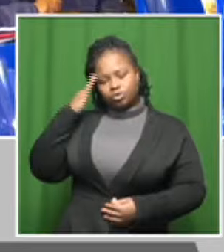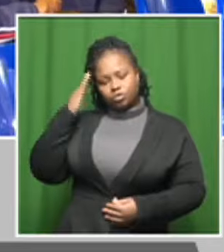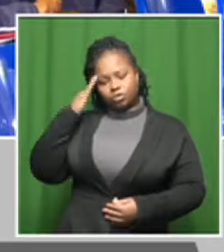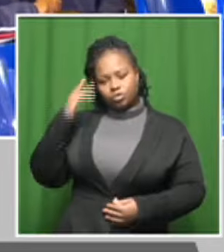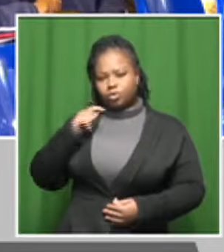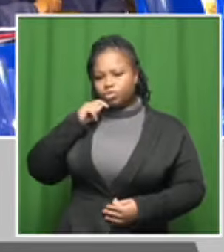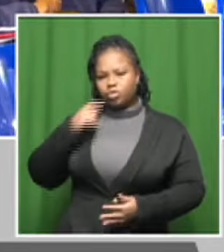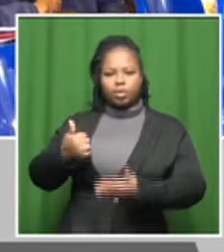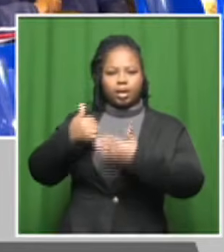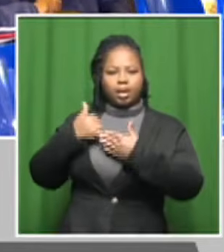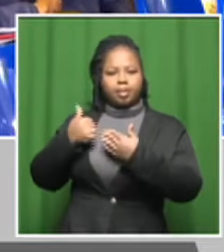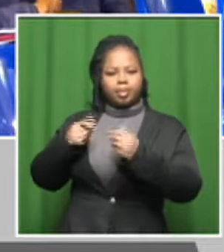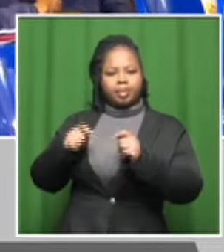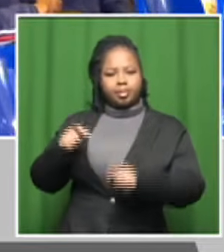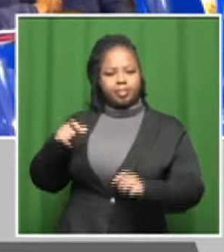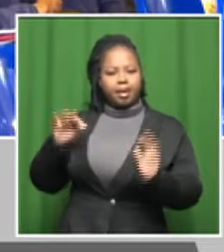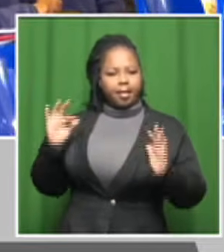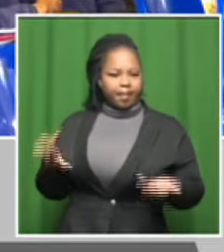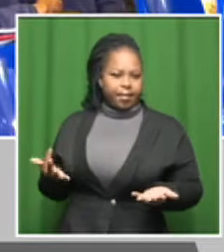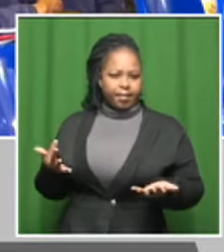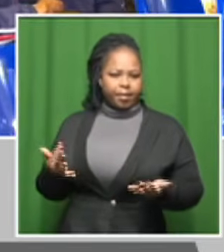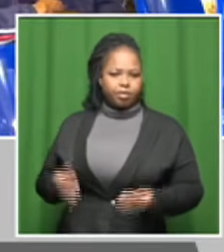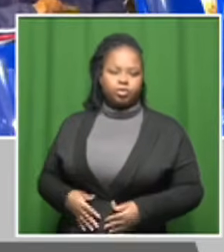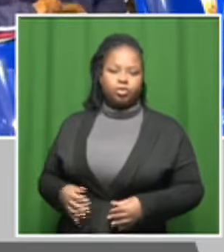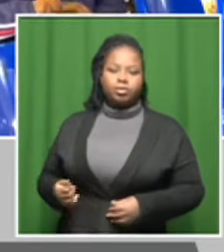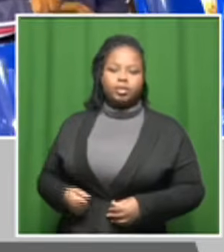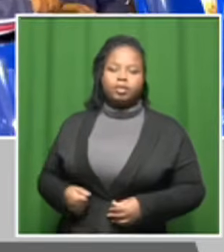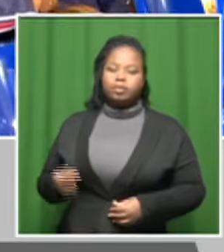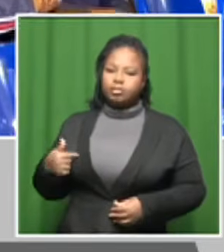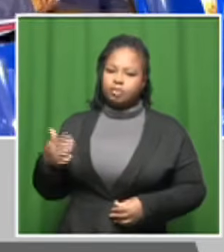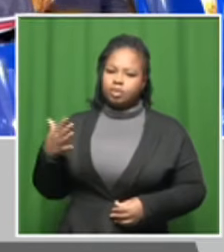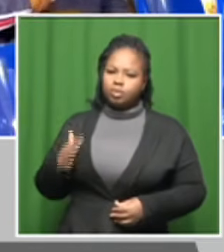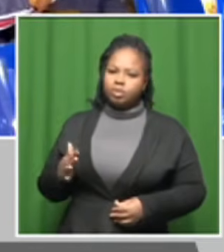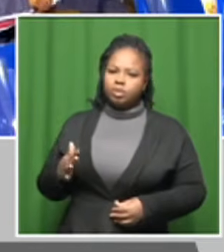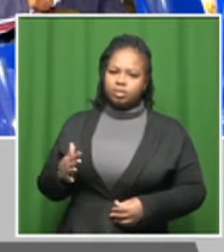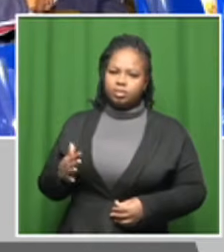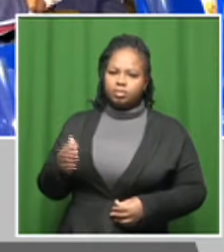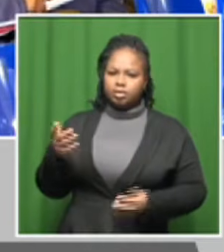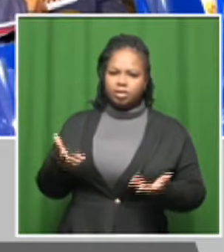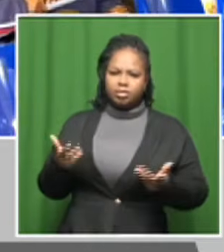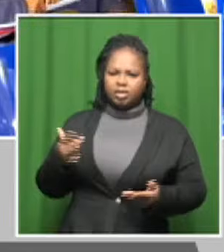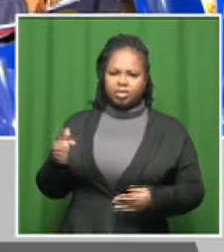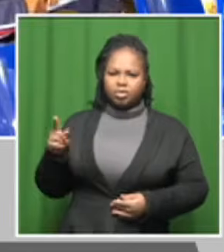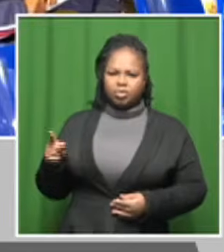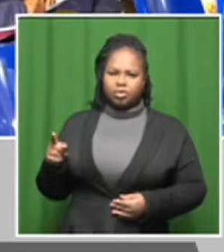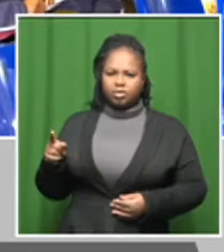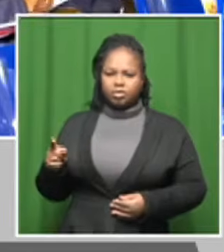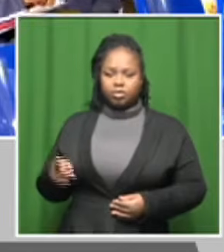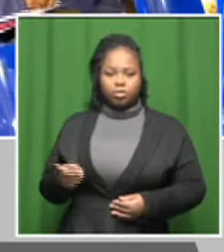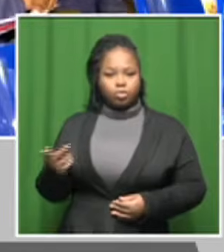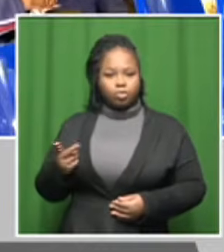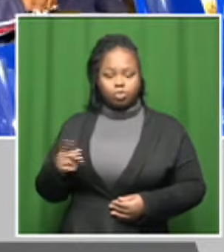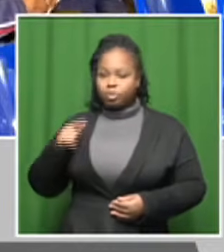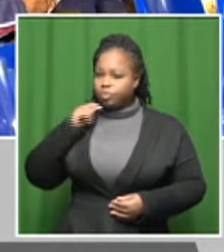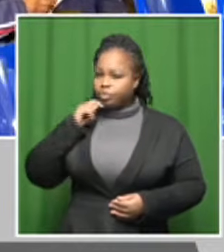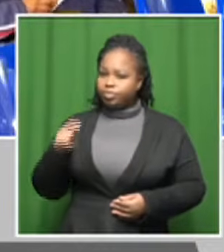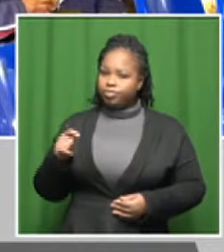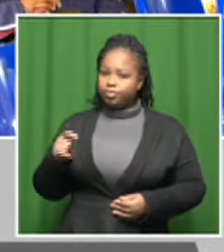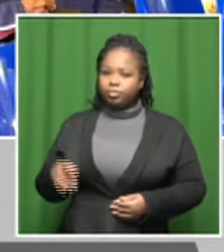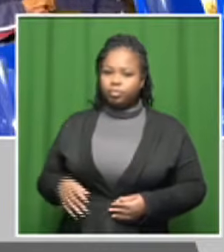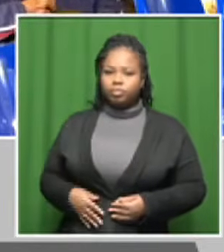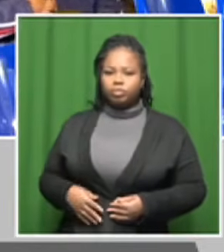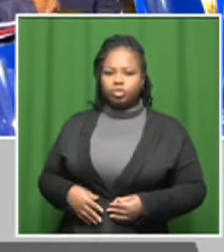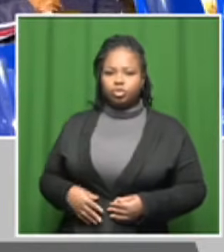a society and some of the challenges we have. But I wonder if like a humanoid is possible, that actually beyond the robot